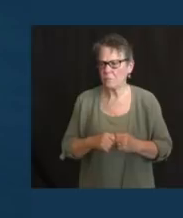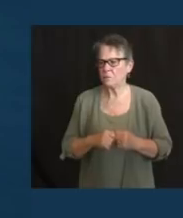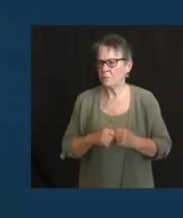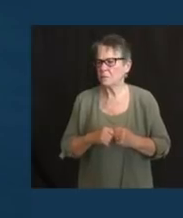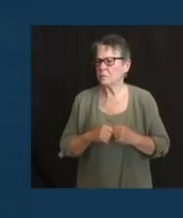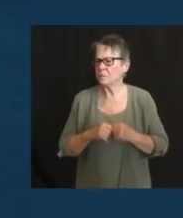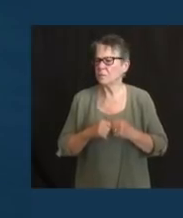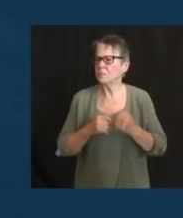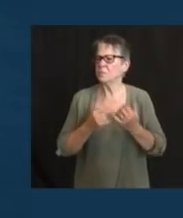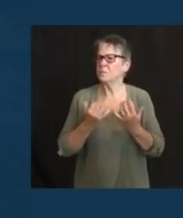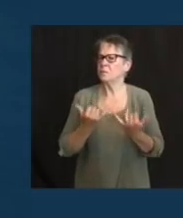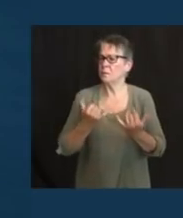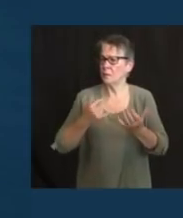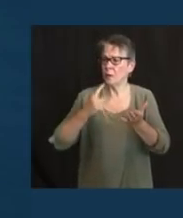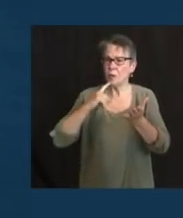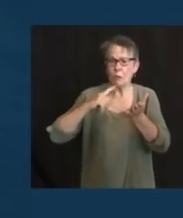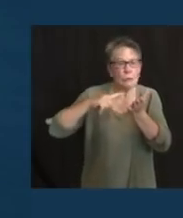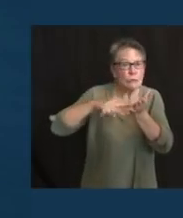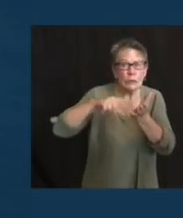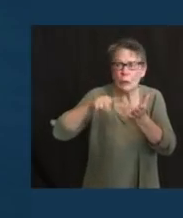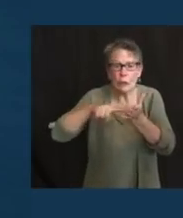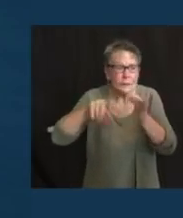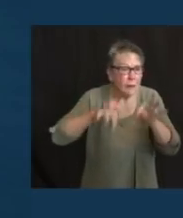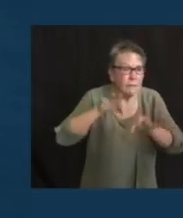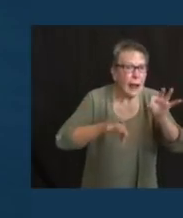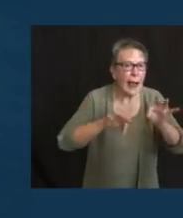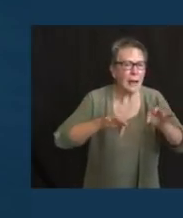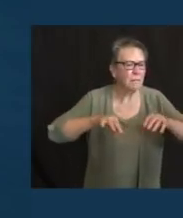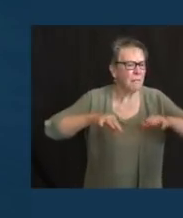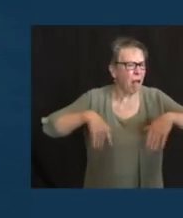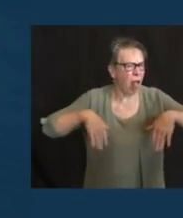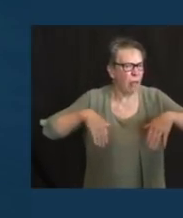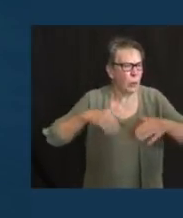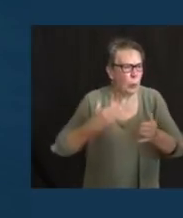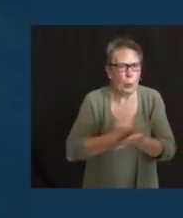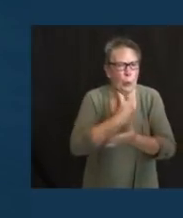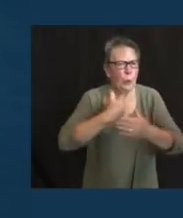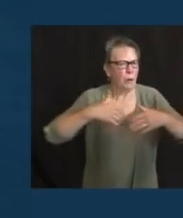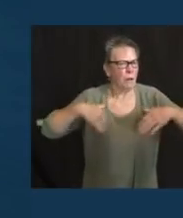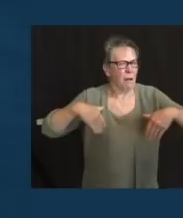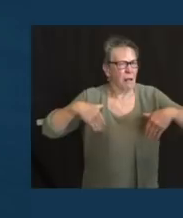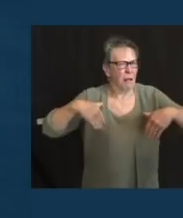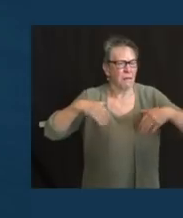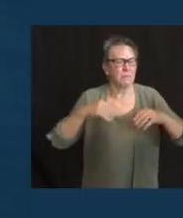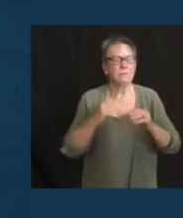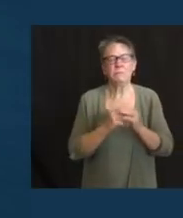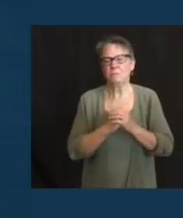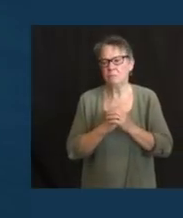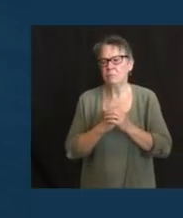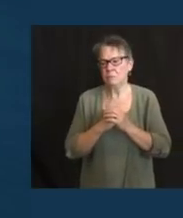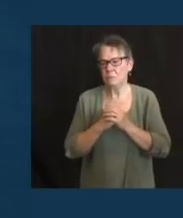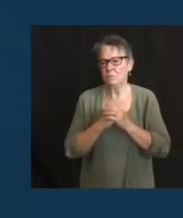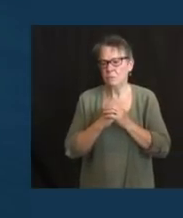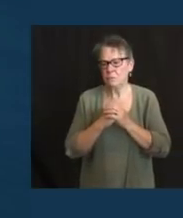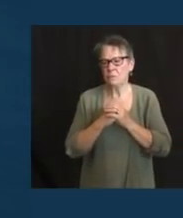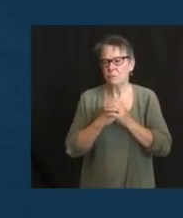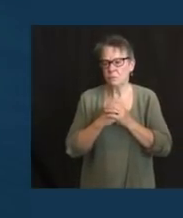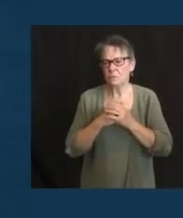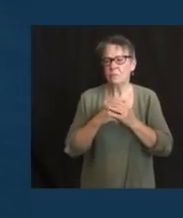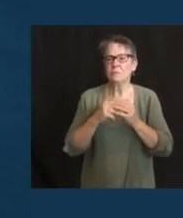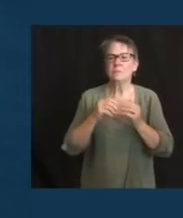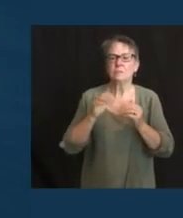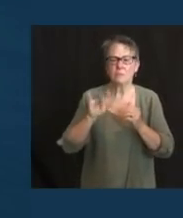were vaccines or therapeutics that were available. And the role of contact tracers was to urge those who had come